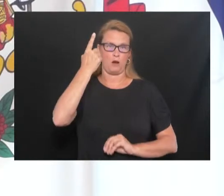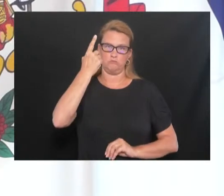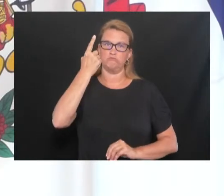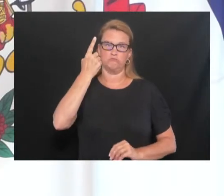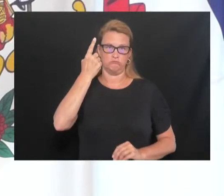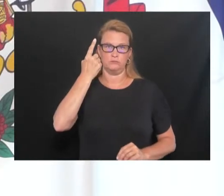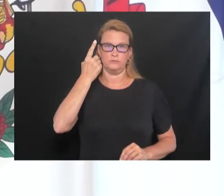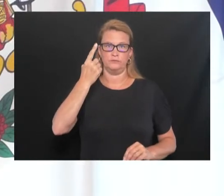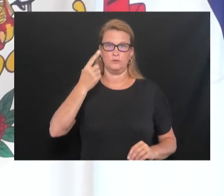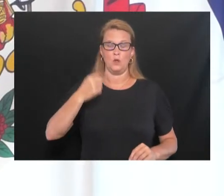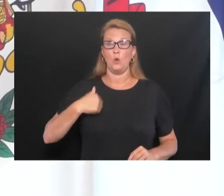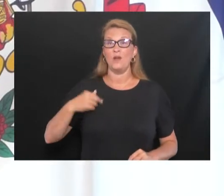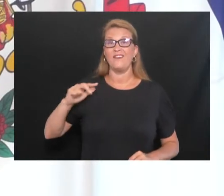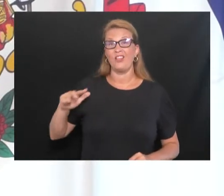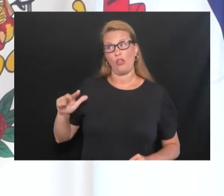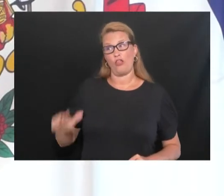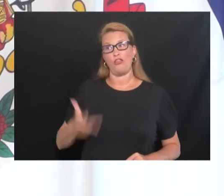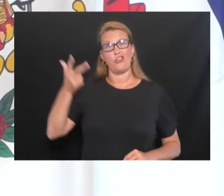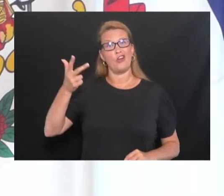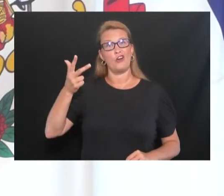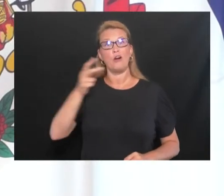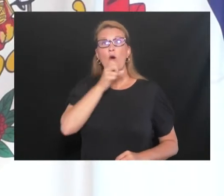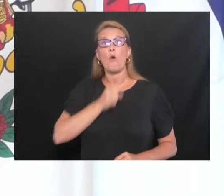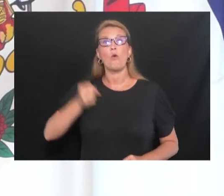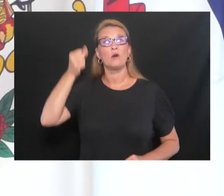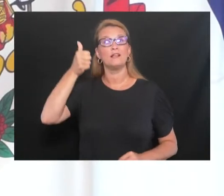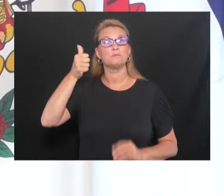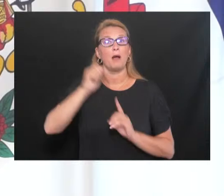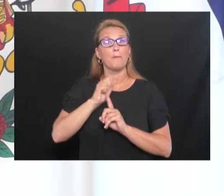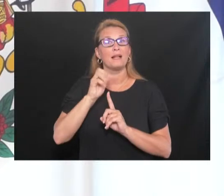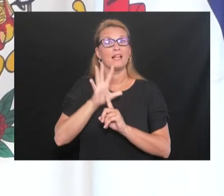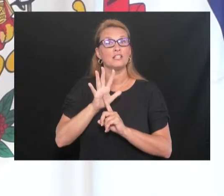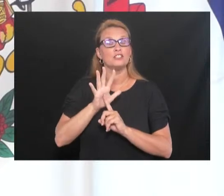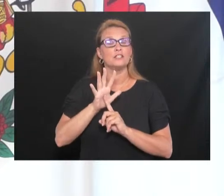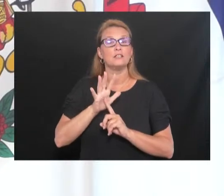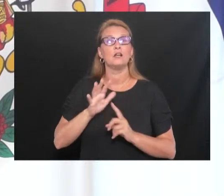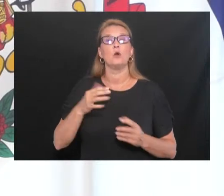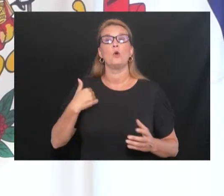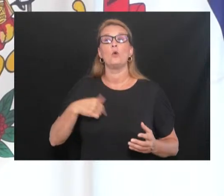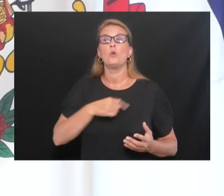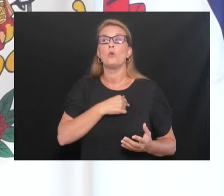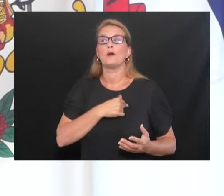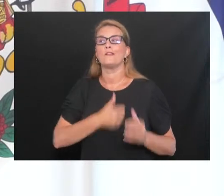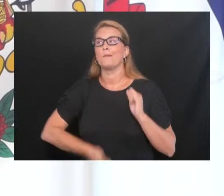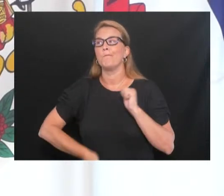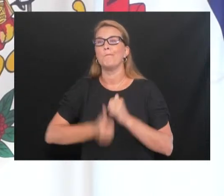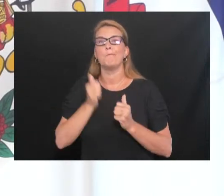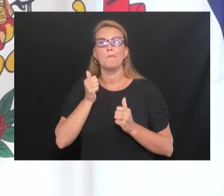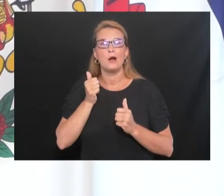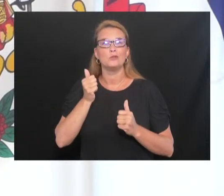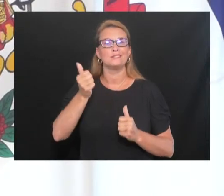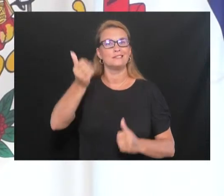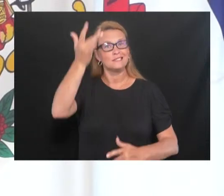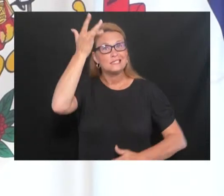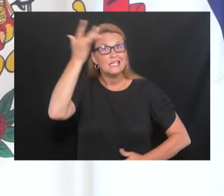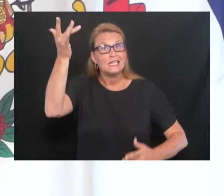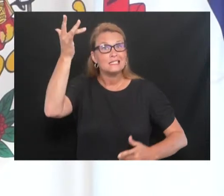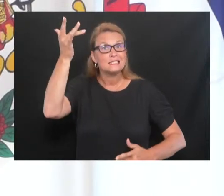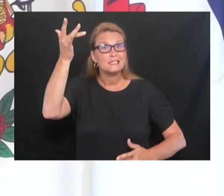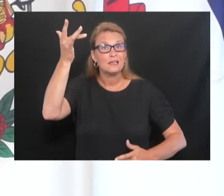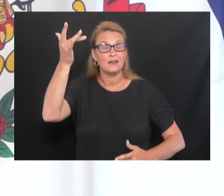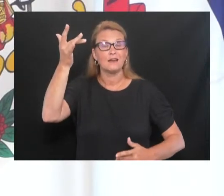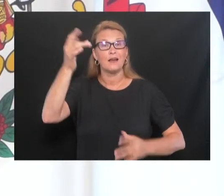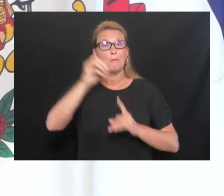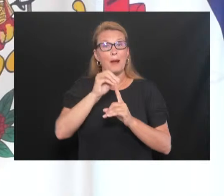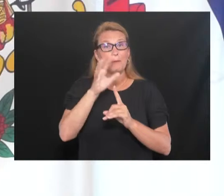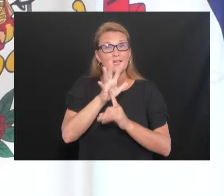We're the third oldest population. We're the sickest population from the